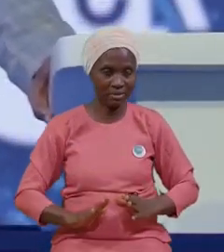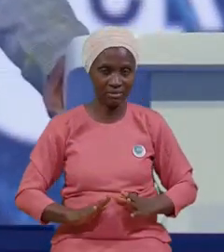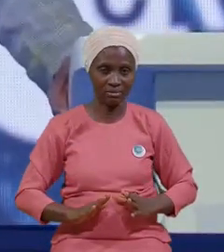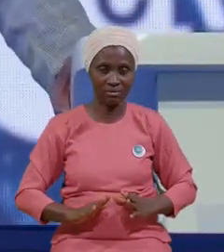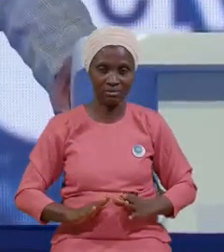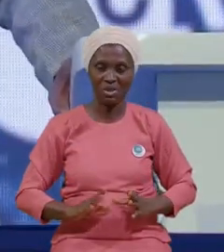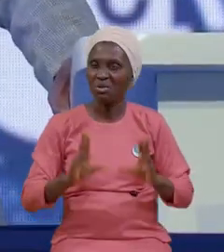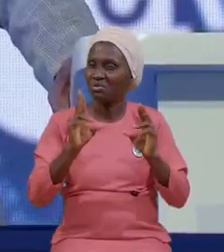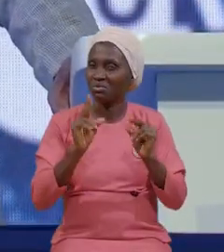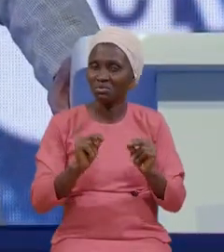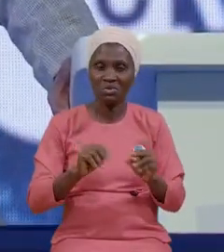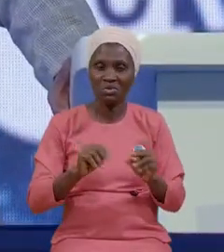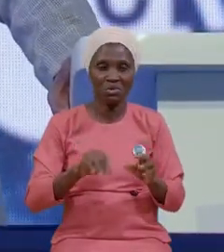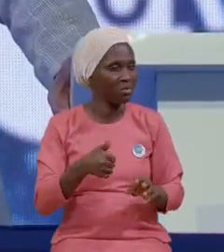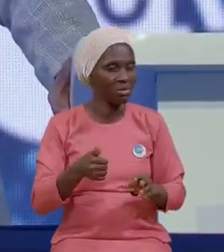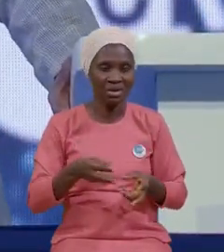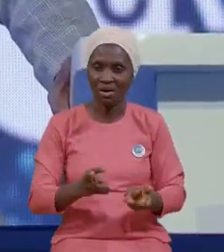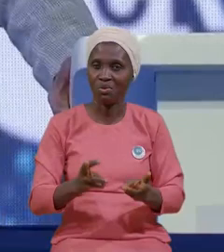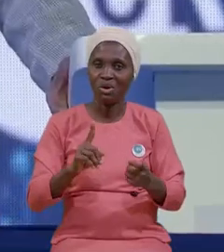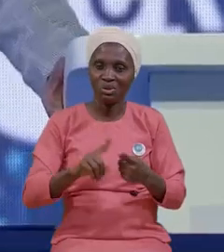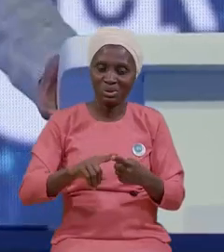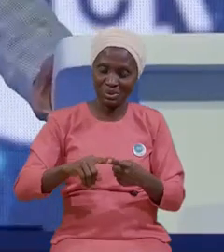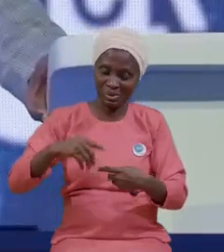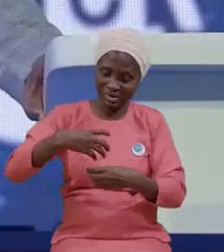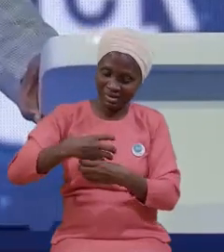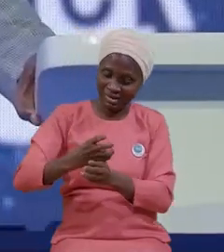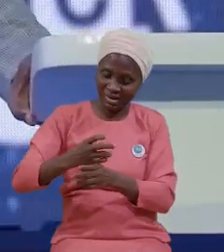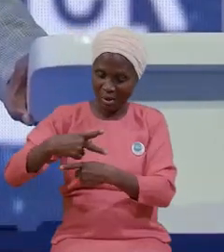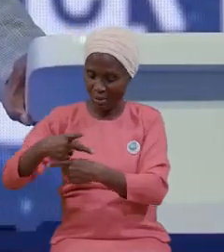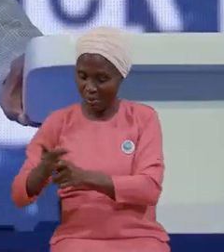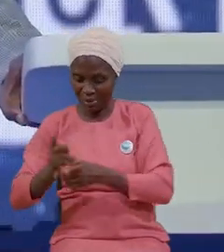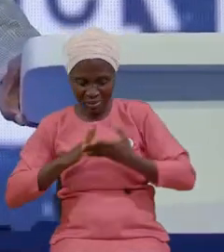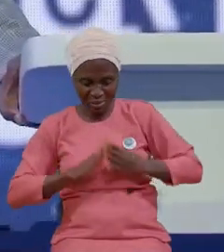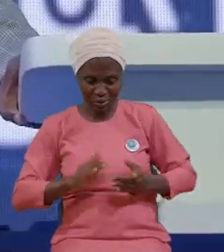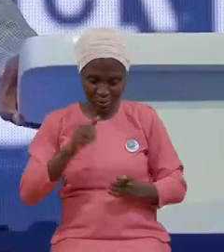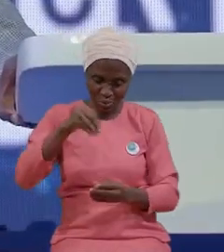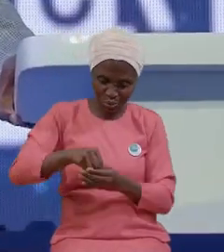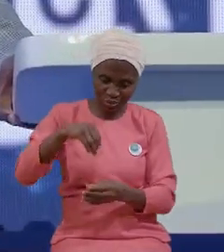no other means of manufacturing peace and putting in your heart.